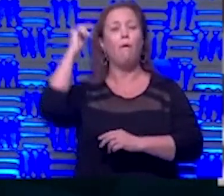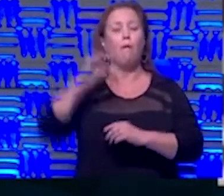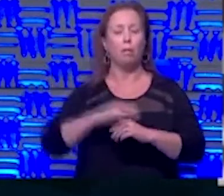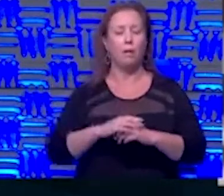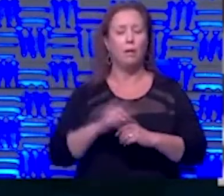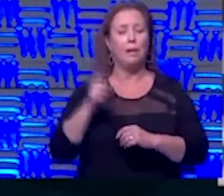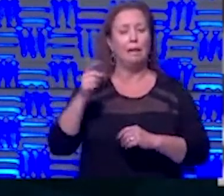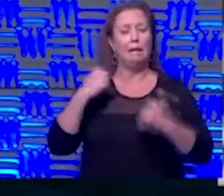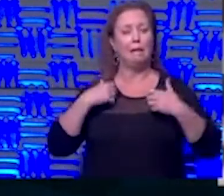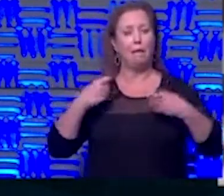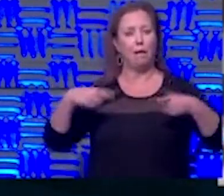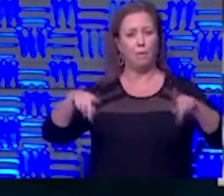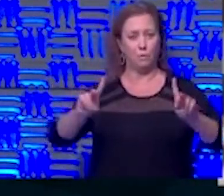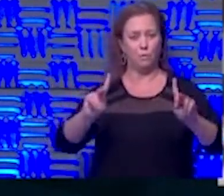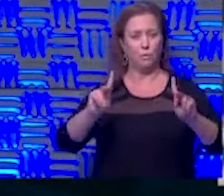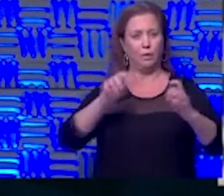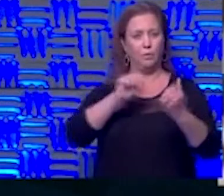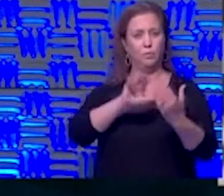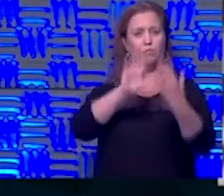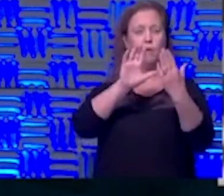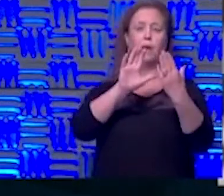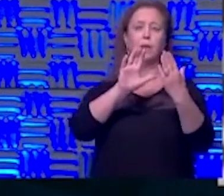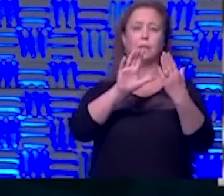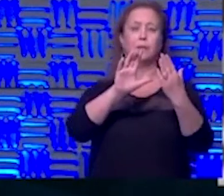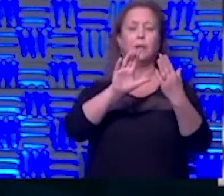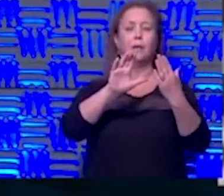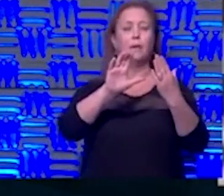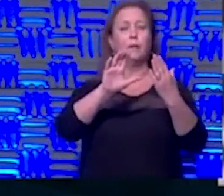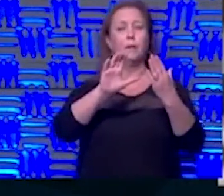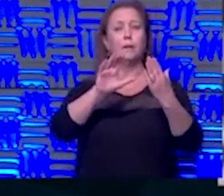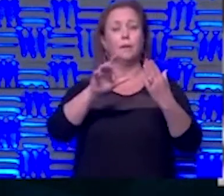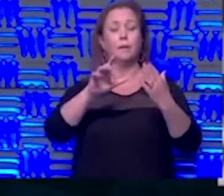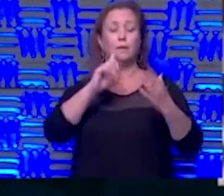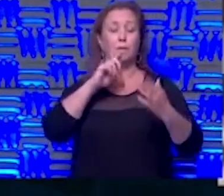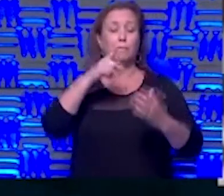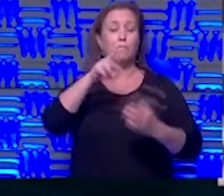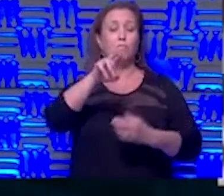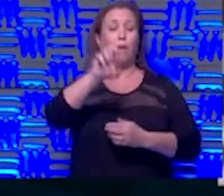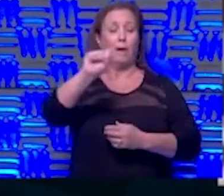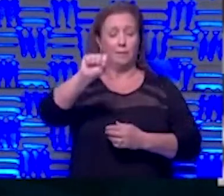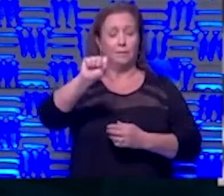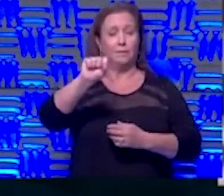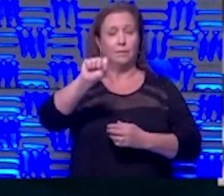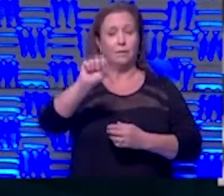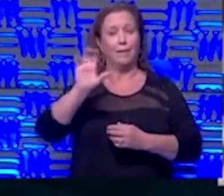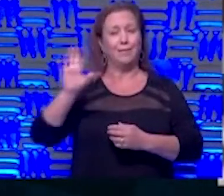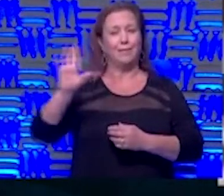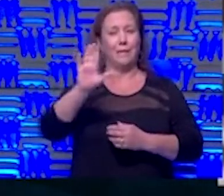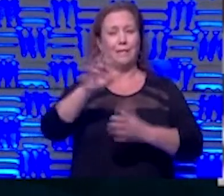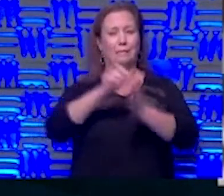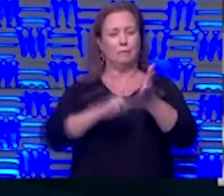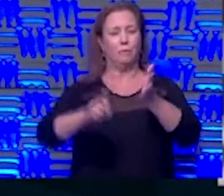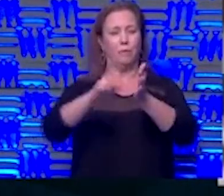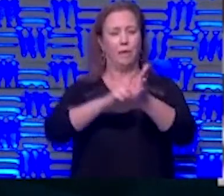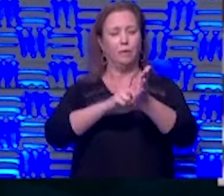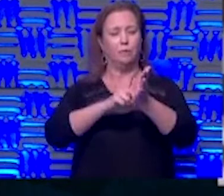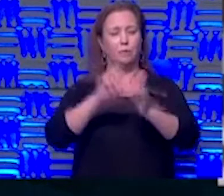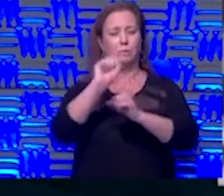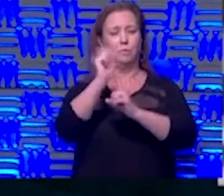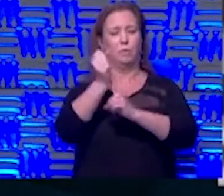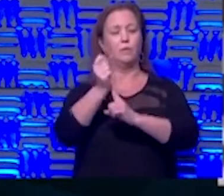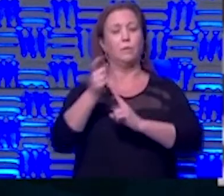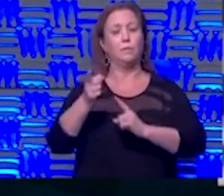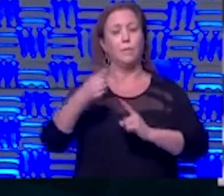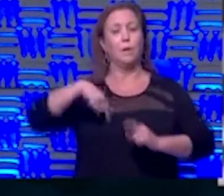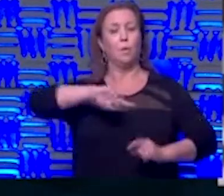he had an opportunity to address publicly and at least to press that circumstance. And we